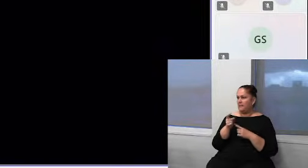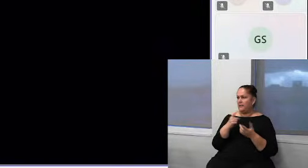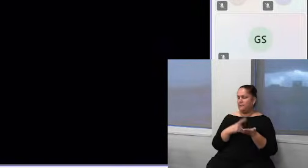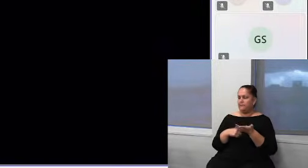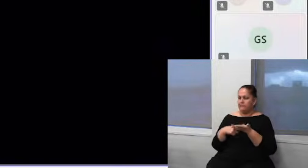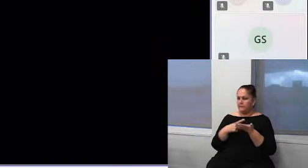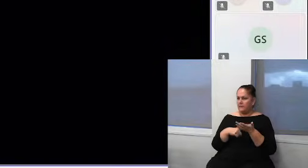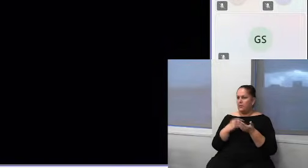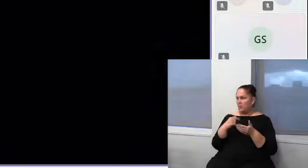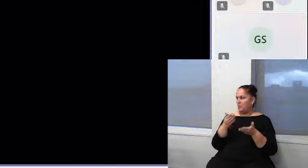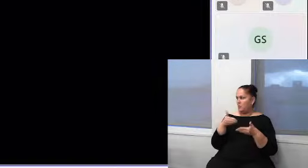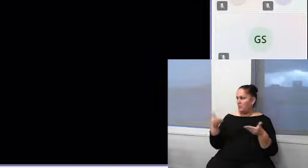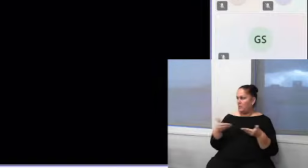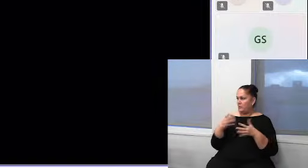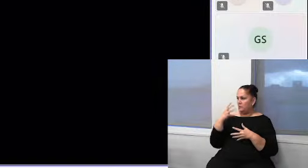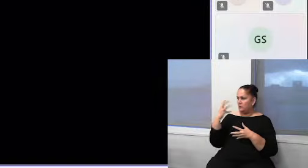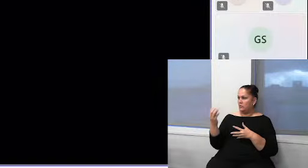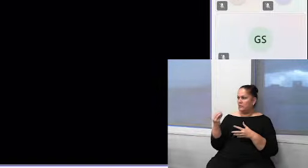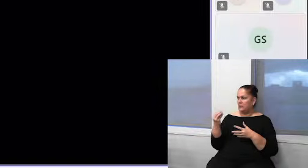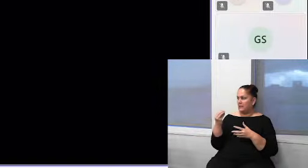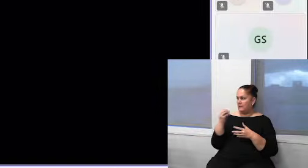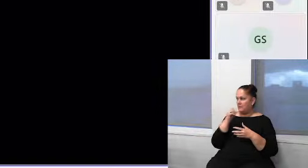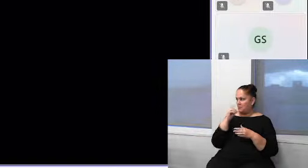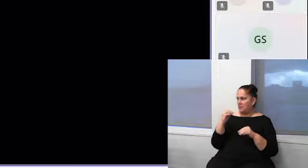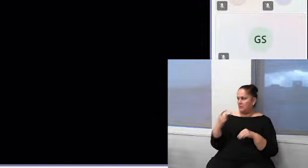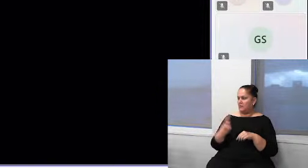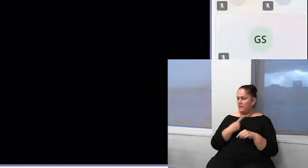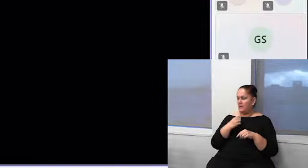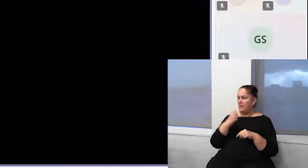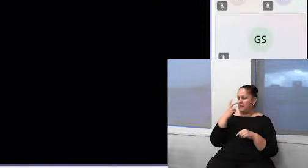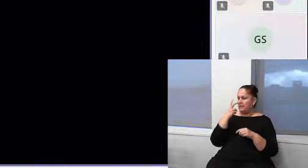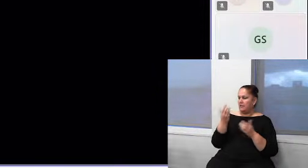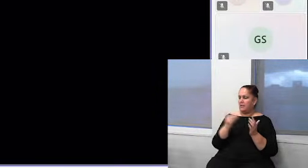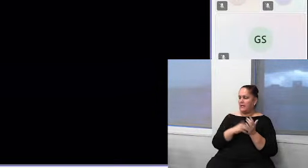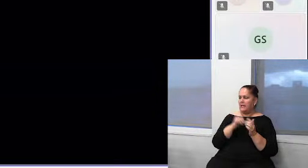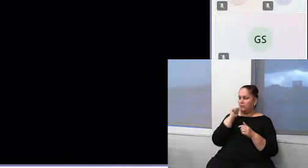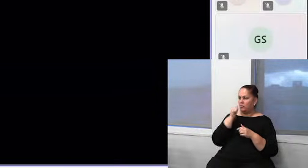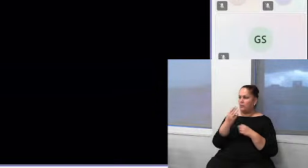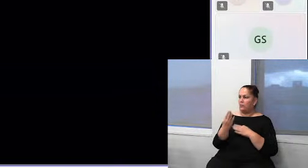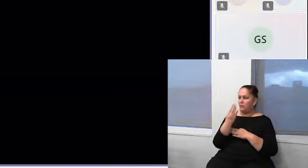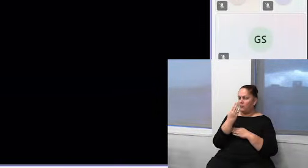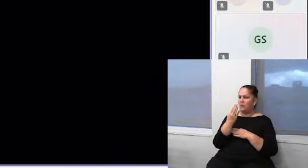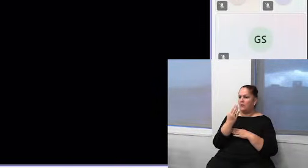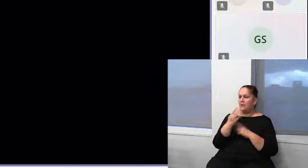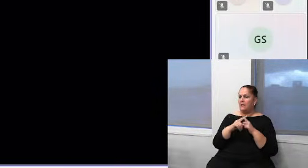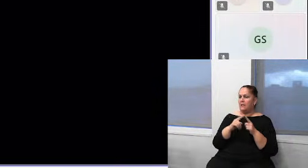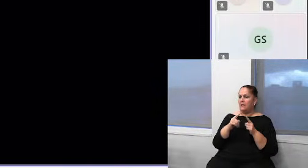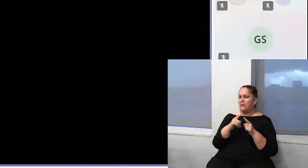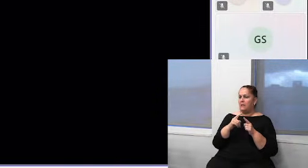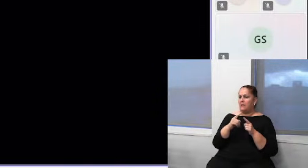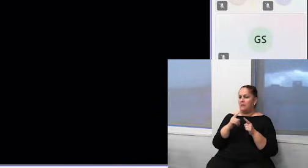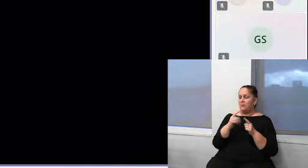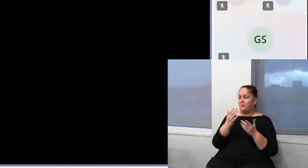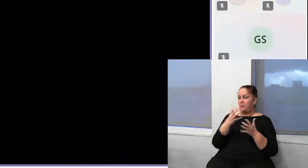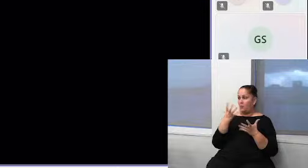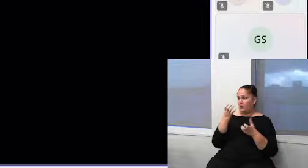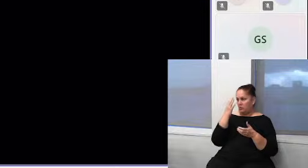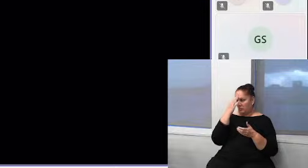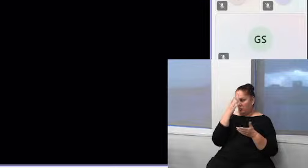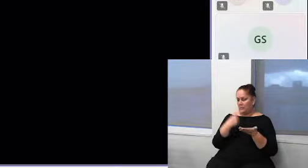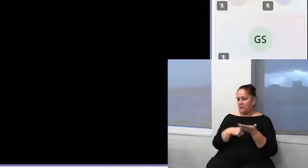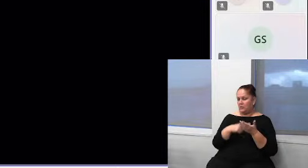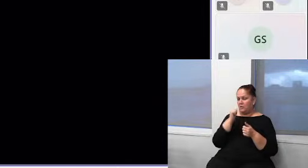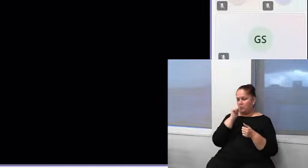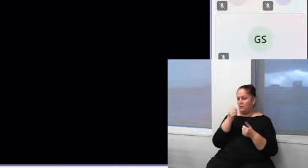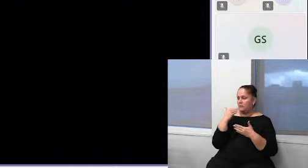of maybe 10 minutes of housekeeping, so you're welcome to leave, and no one will take offense. We'll see you back tomorrow morning, but you probably want to know what we're going to